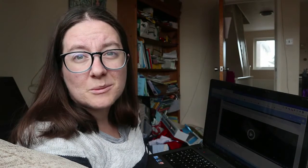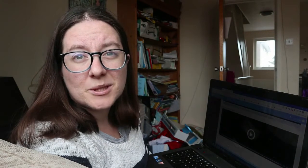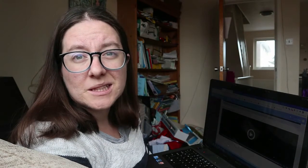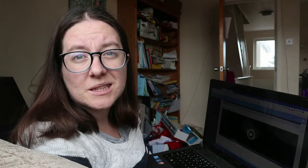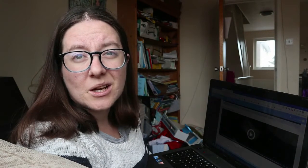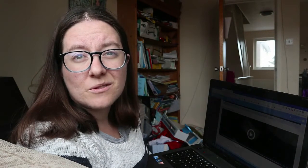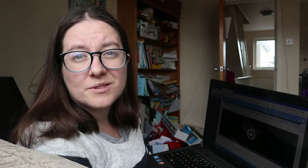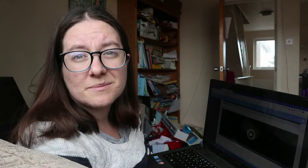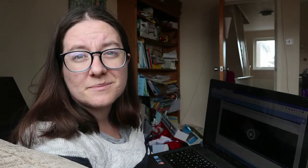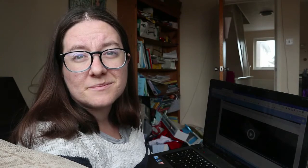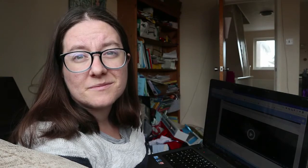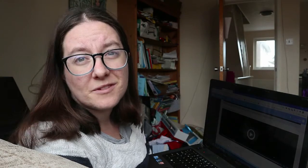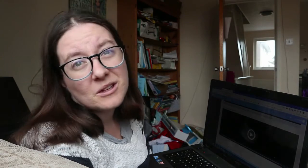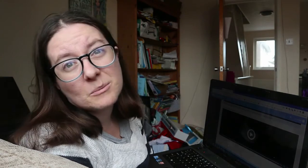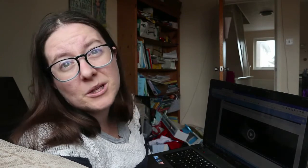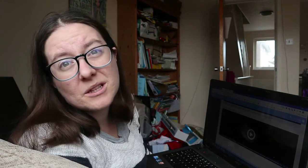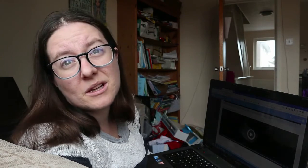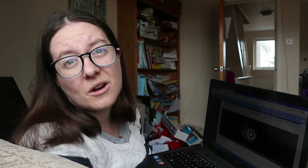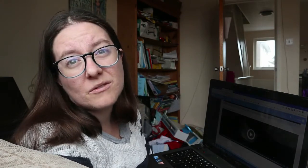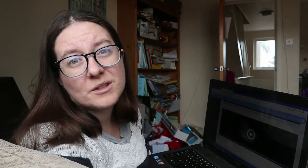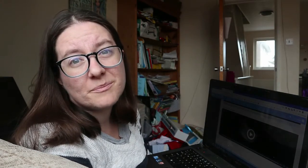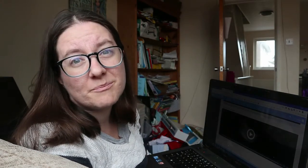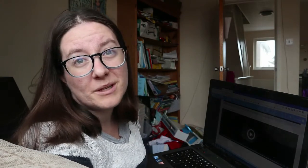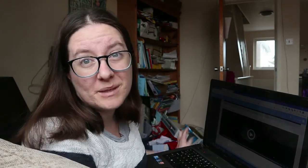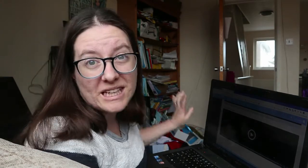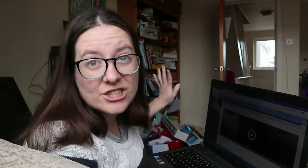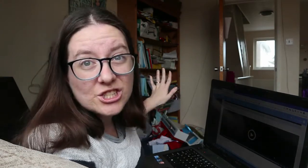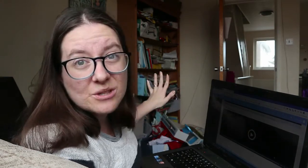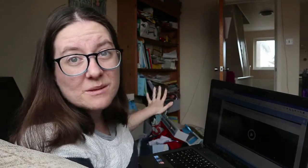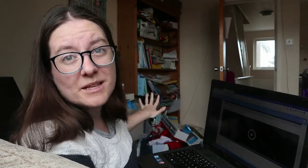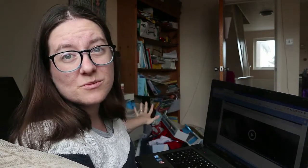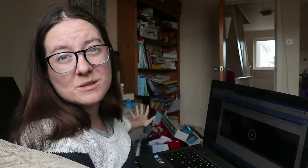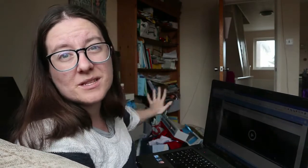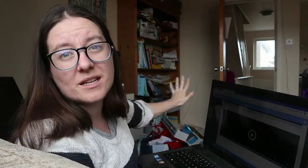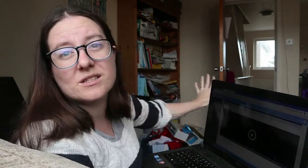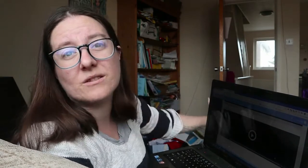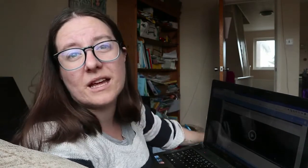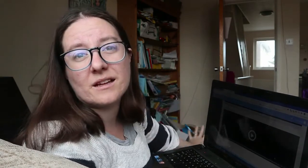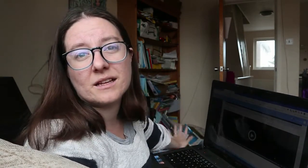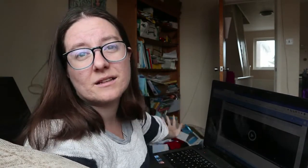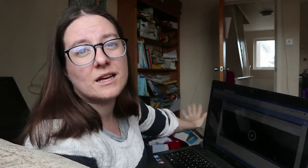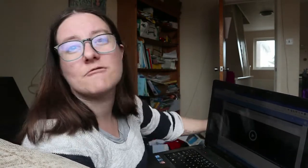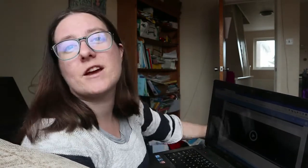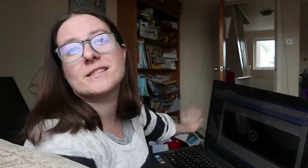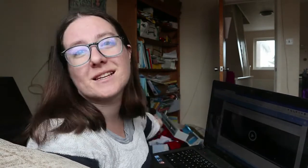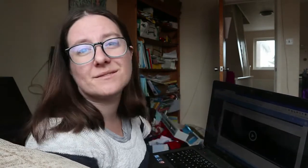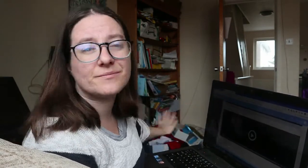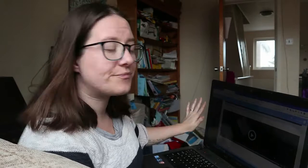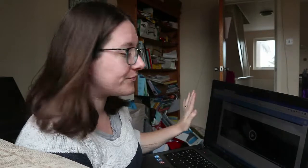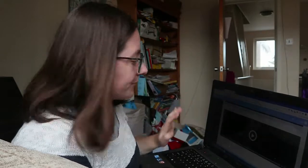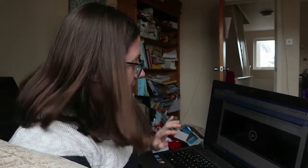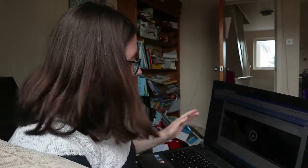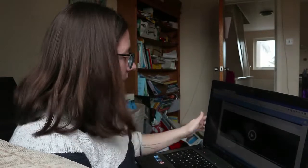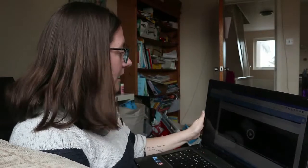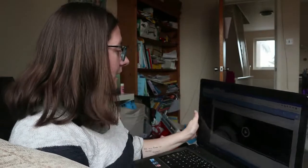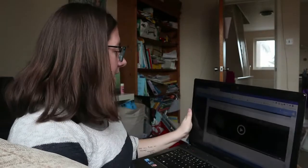I don't want to put it in the loft. Phil can put it in the loft. But excuse the message, just pretend it's not there. Erase it.